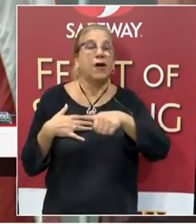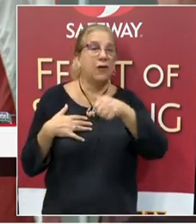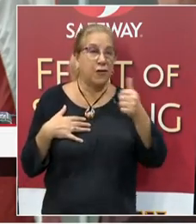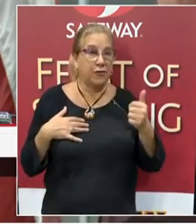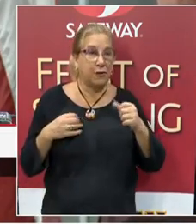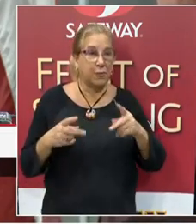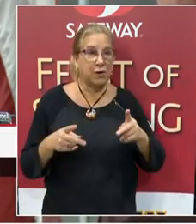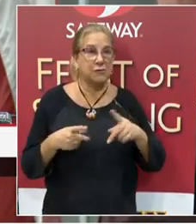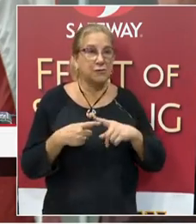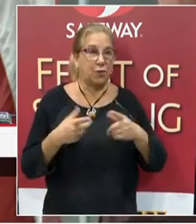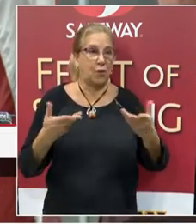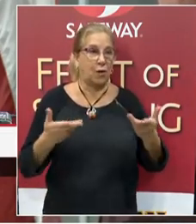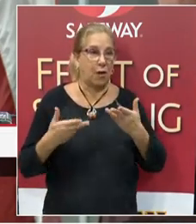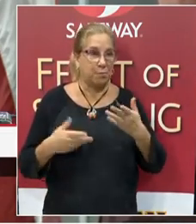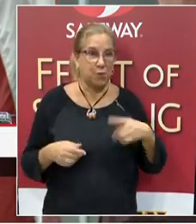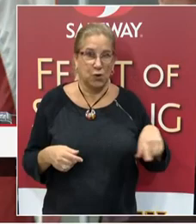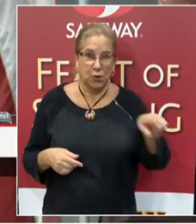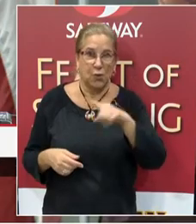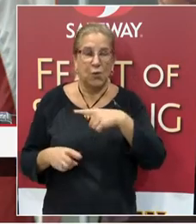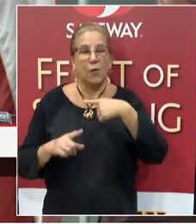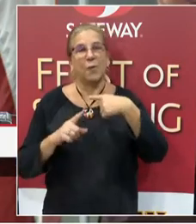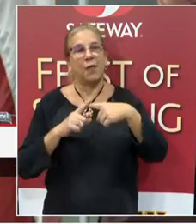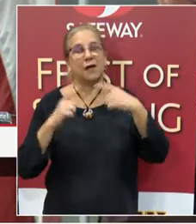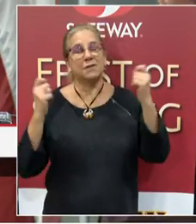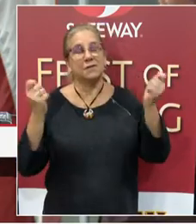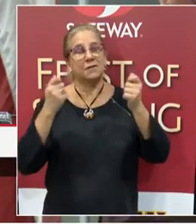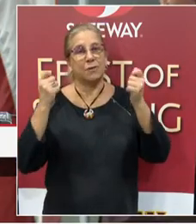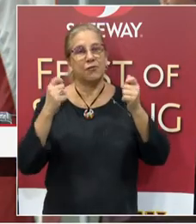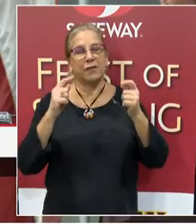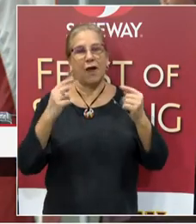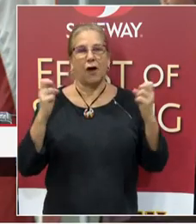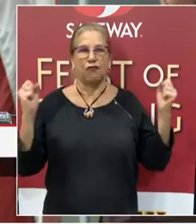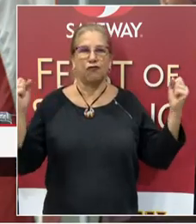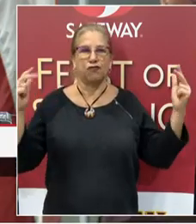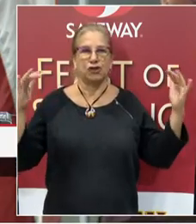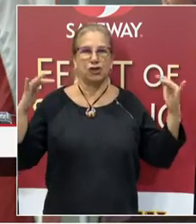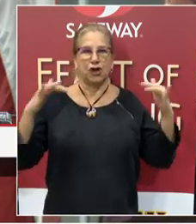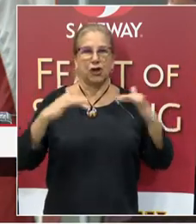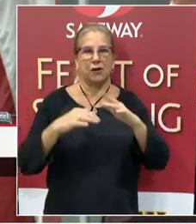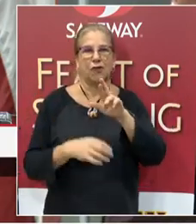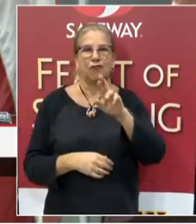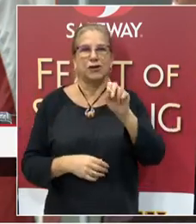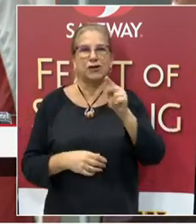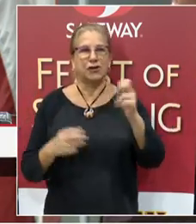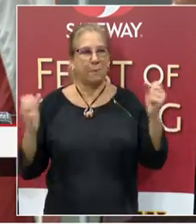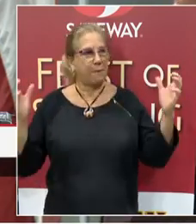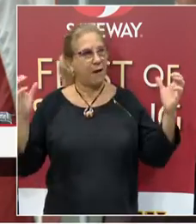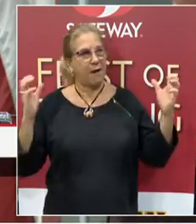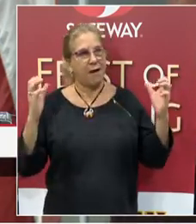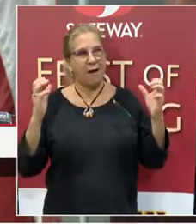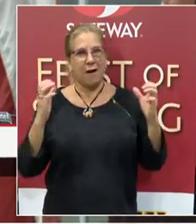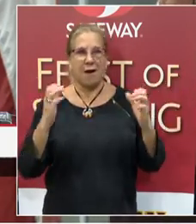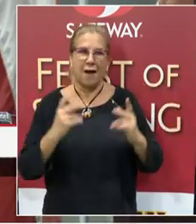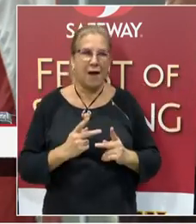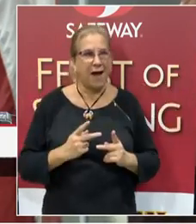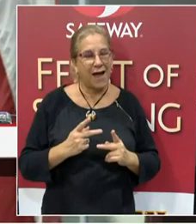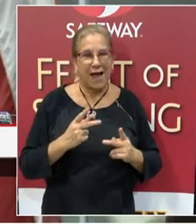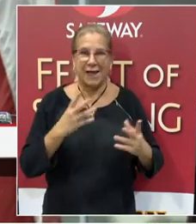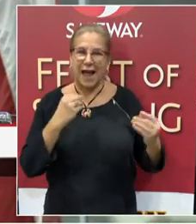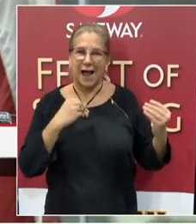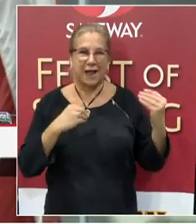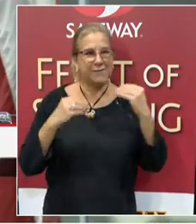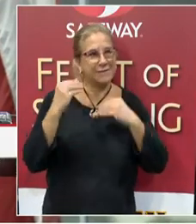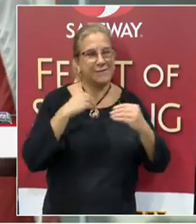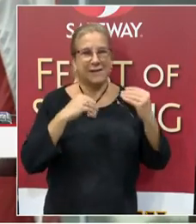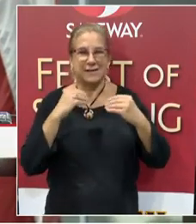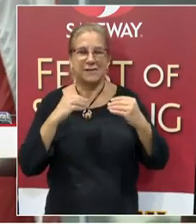the sit-down dinner that makes Feast of Sharing so special. Our mission at Events DC is